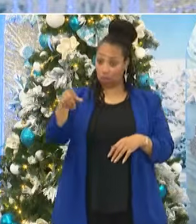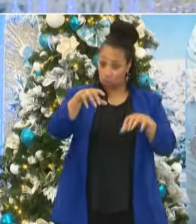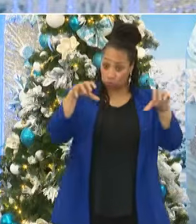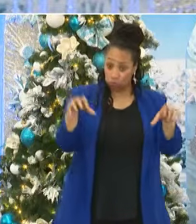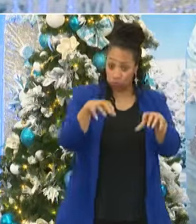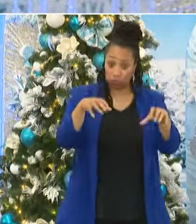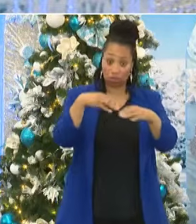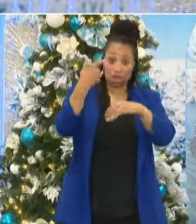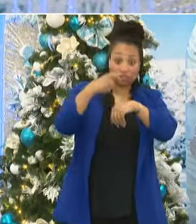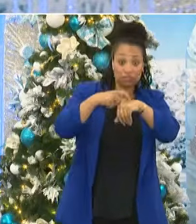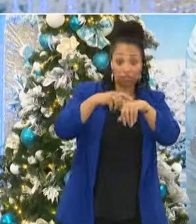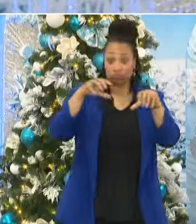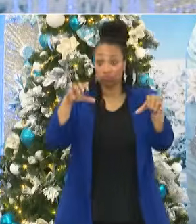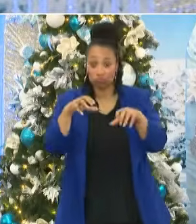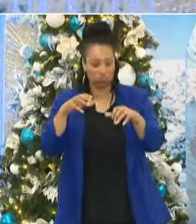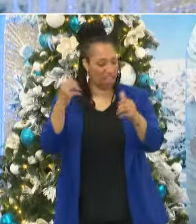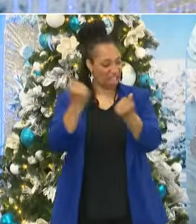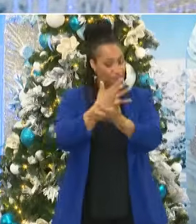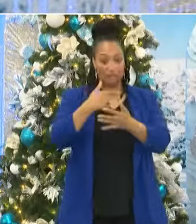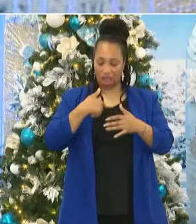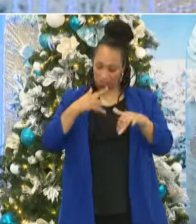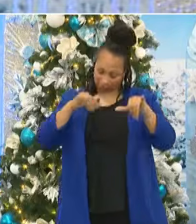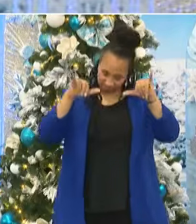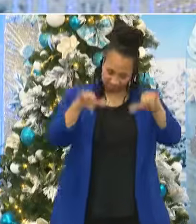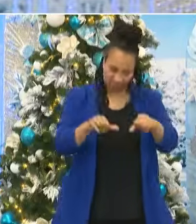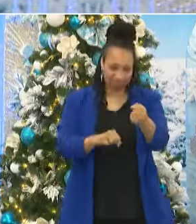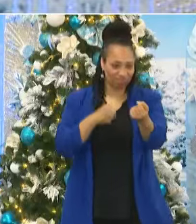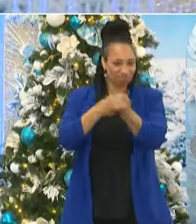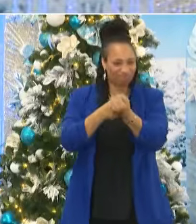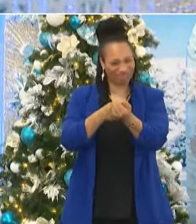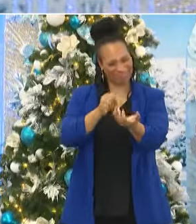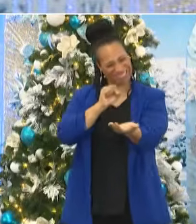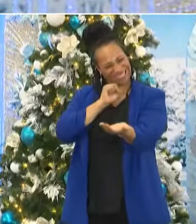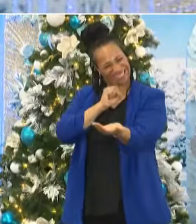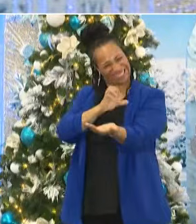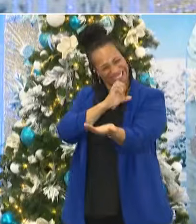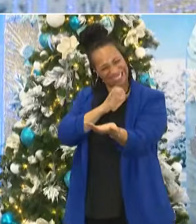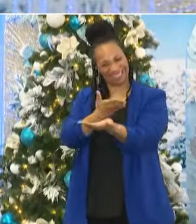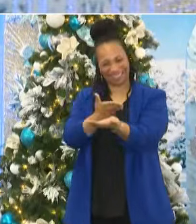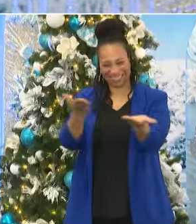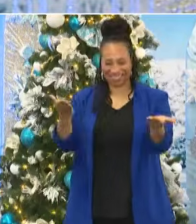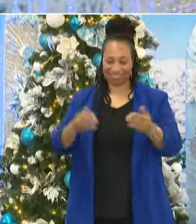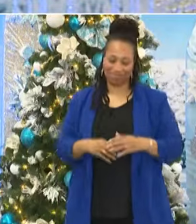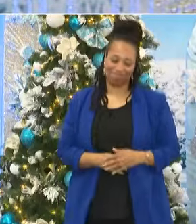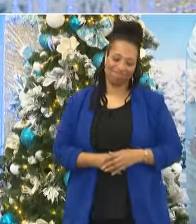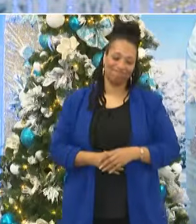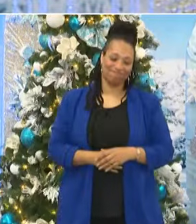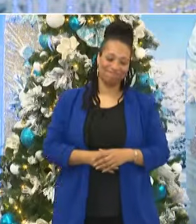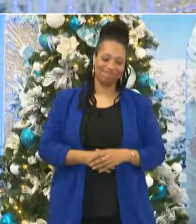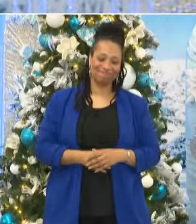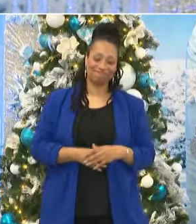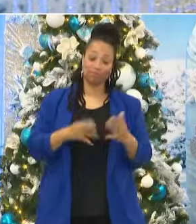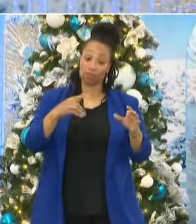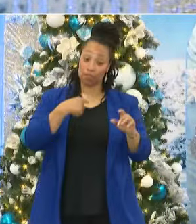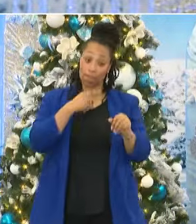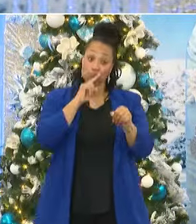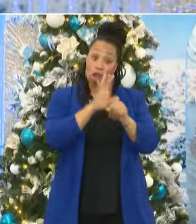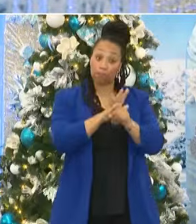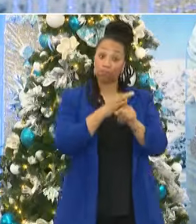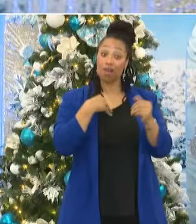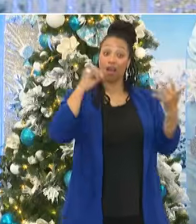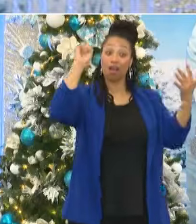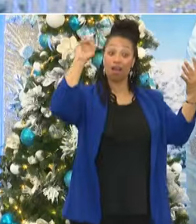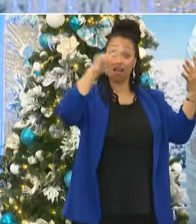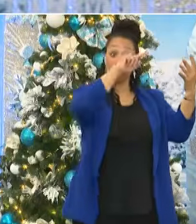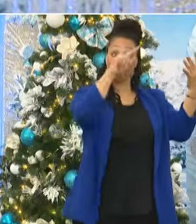the seniors of DC. And what my promise has been, and it remains strong, is that